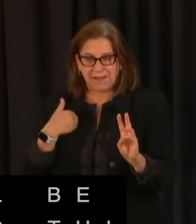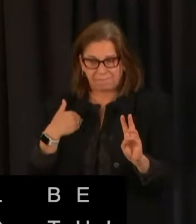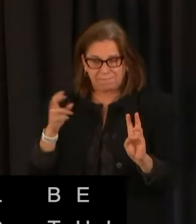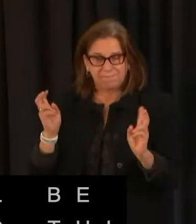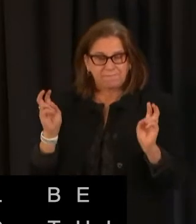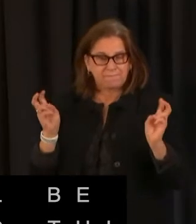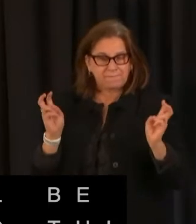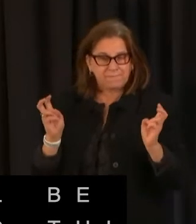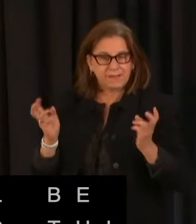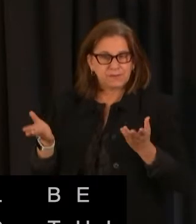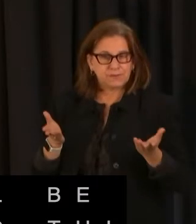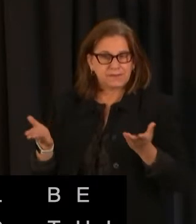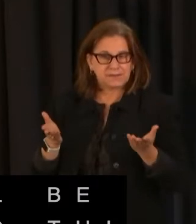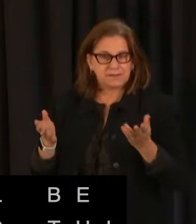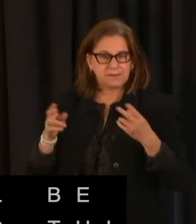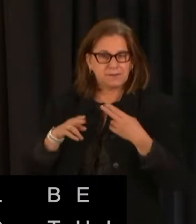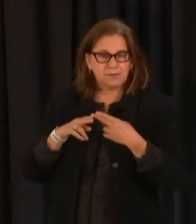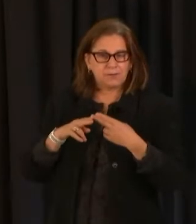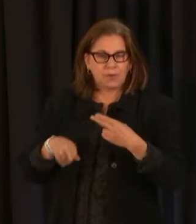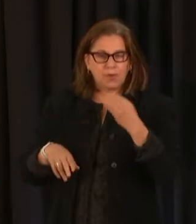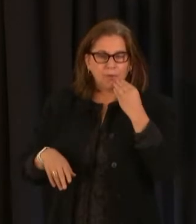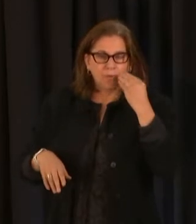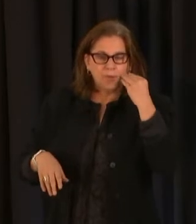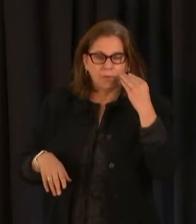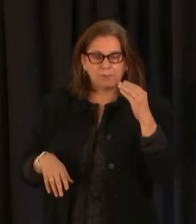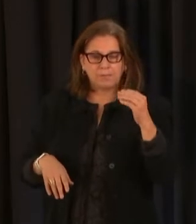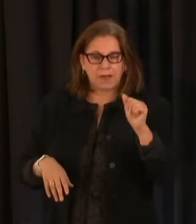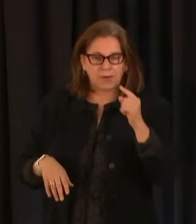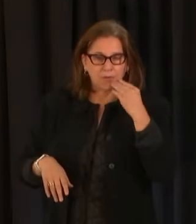there. Again, you're calling the vaccine hotline at